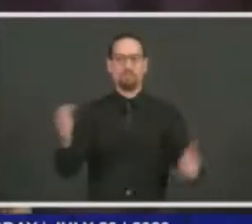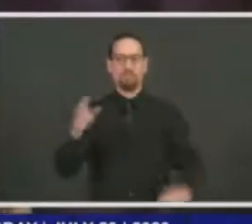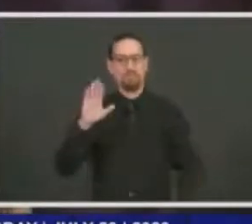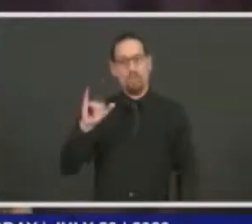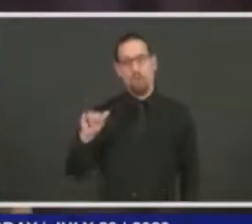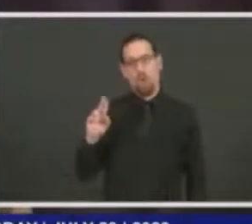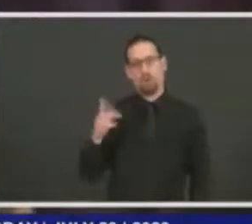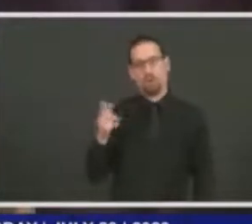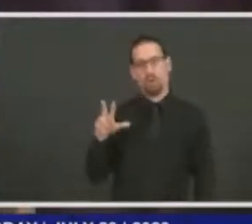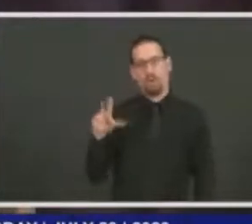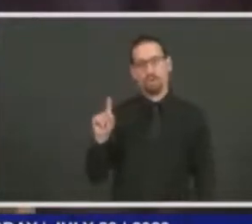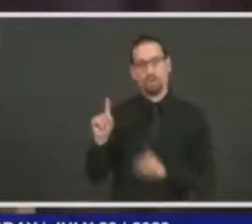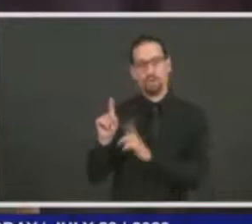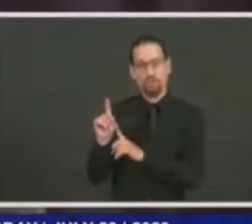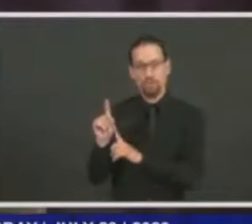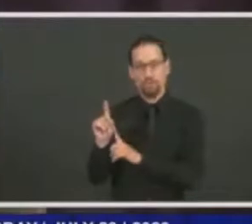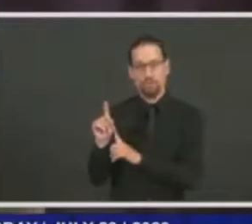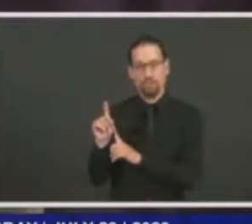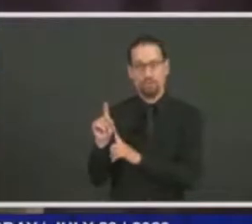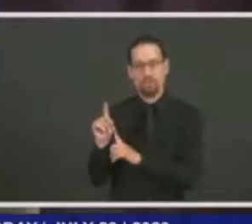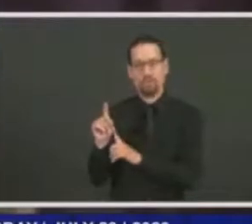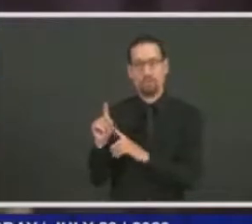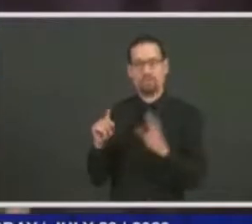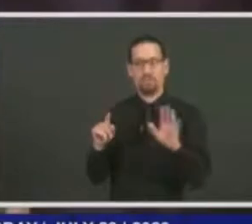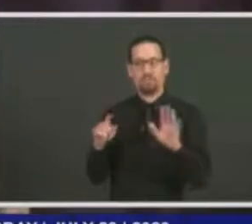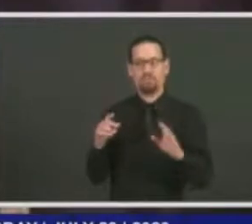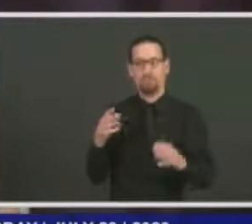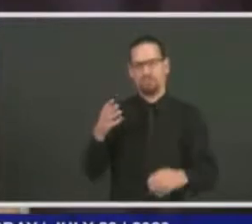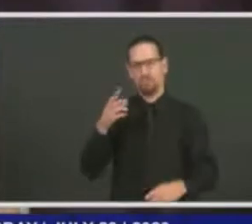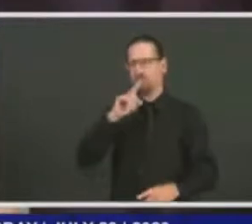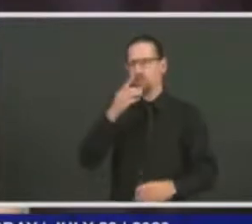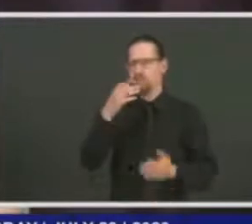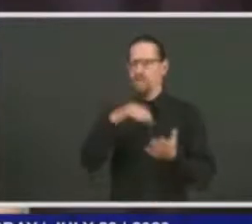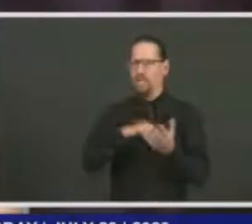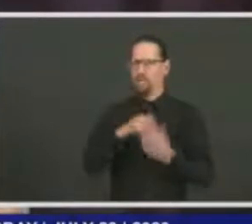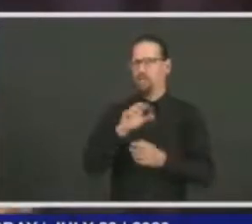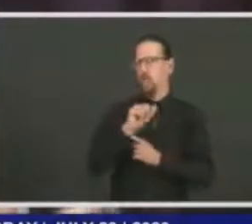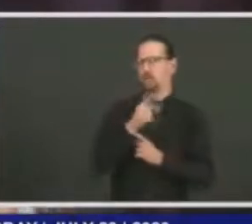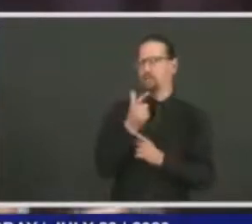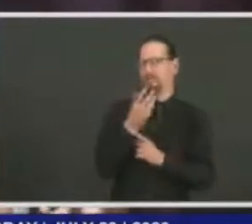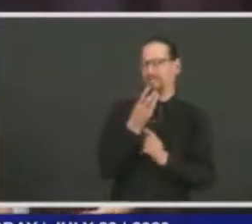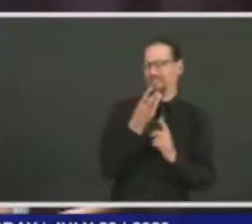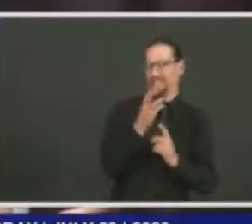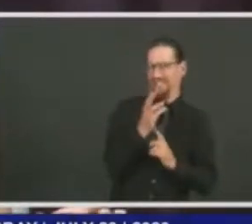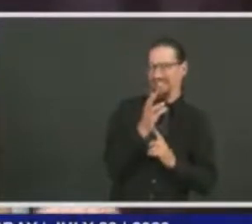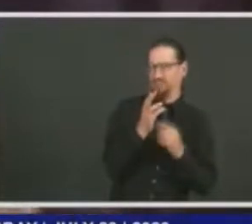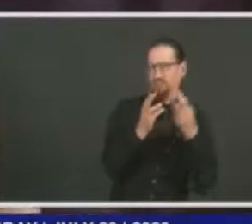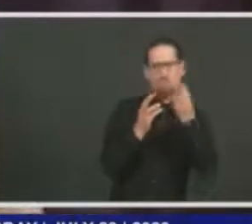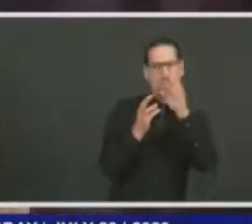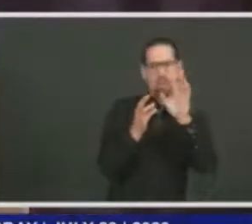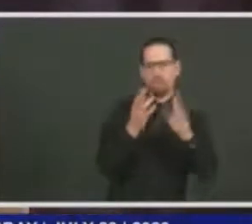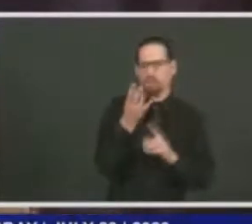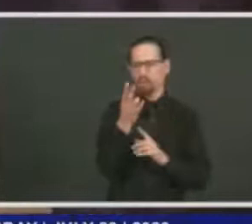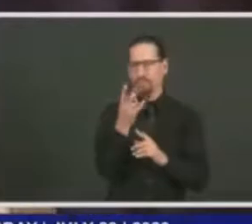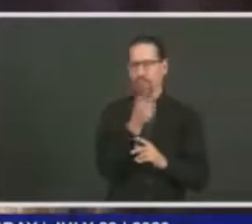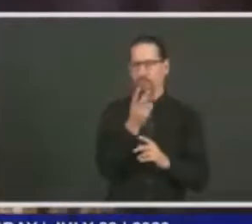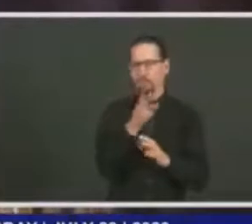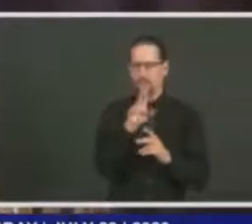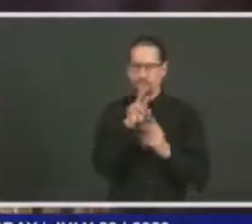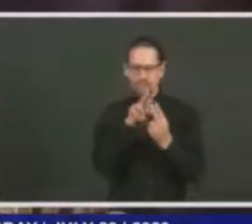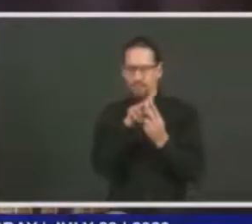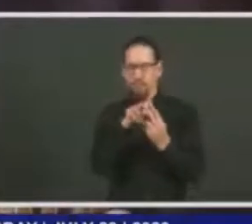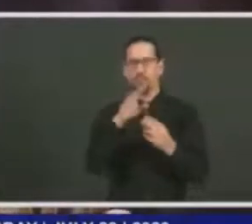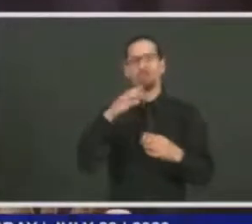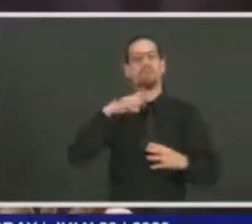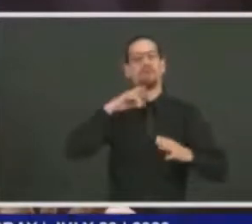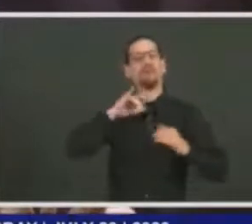You heard that on the 16th or 17th, we will make the commitment to which plan that we're going to be put in place. And they will morph and they will